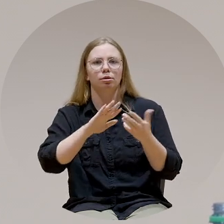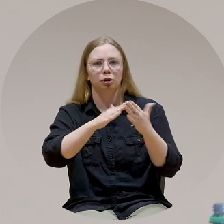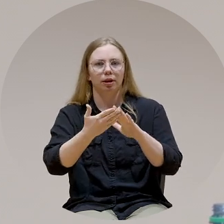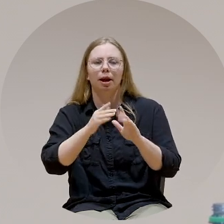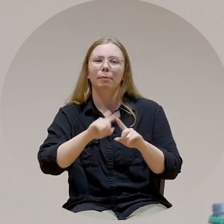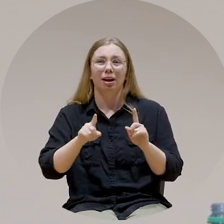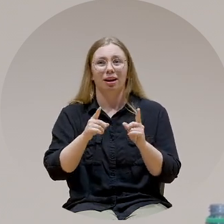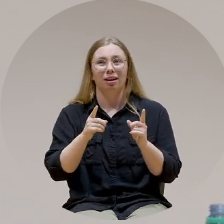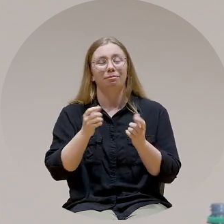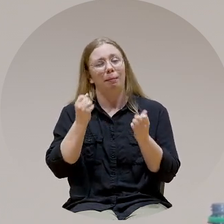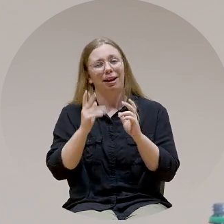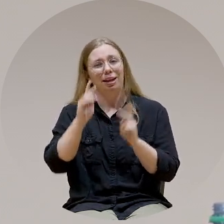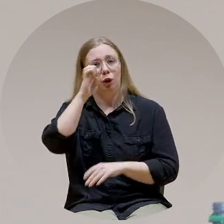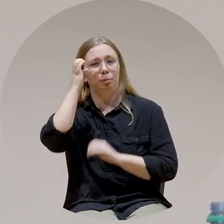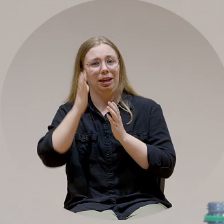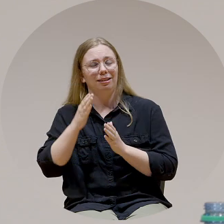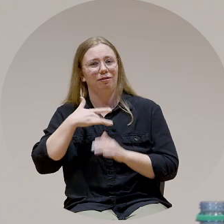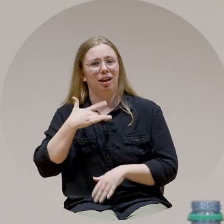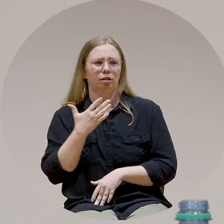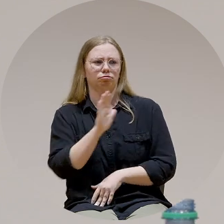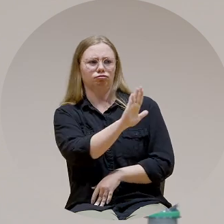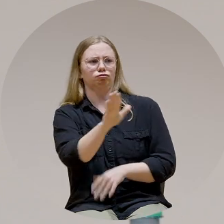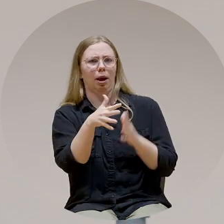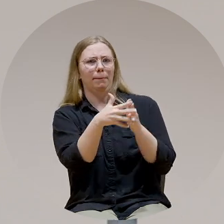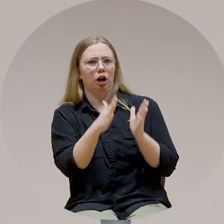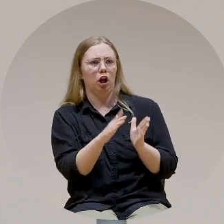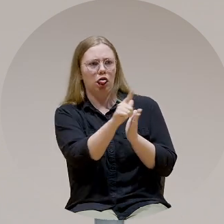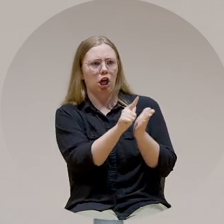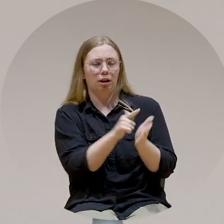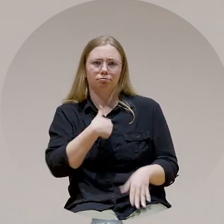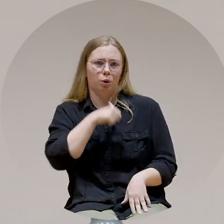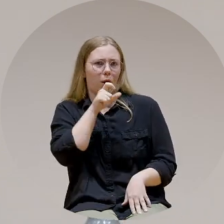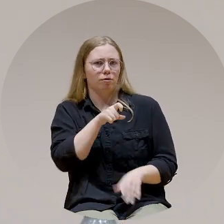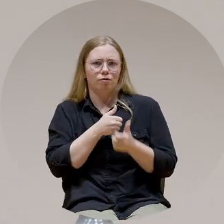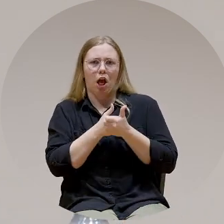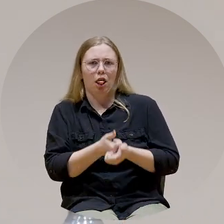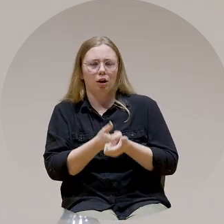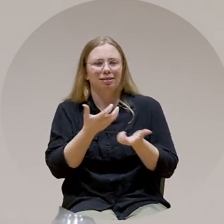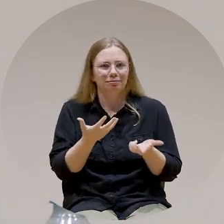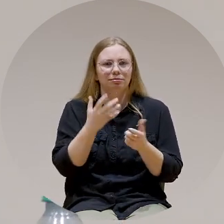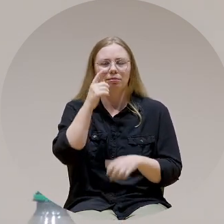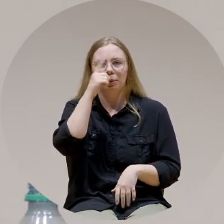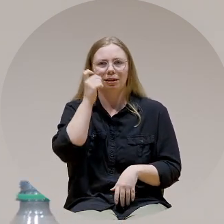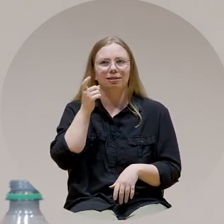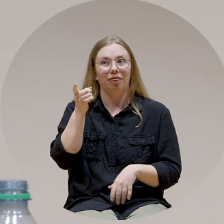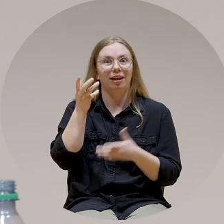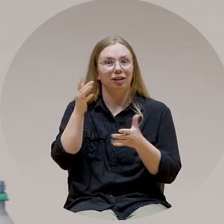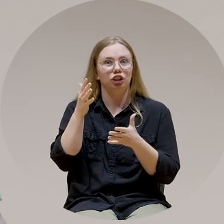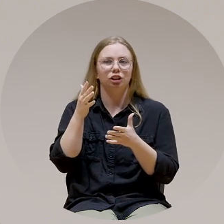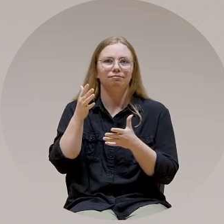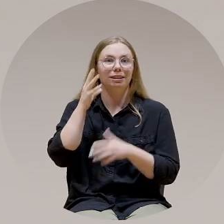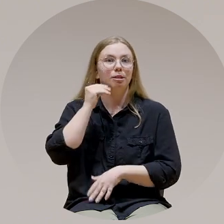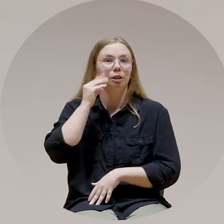they have nothing to do with us. But I think for some museums, the fact that they have gone through some of this about